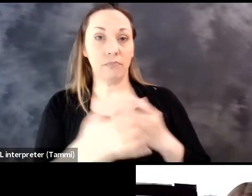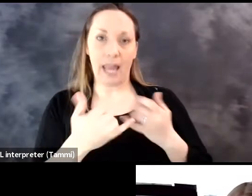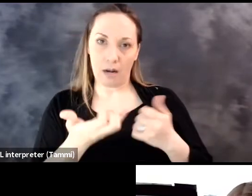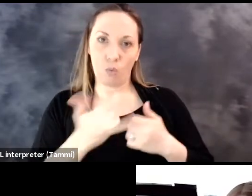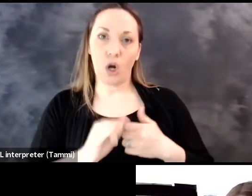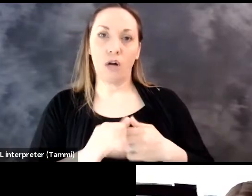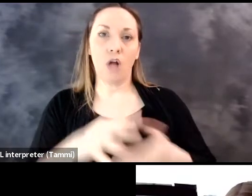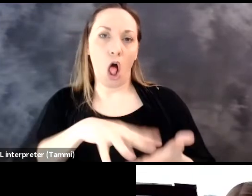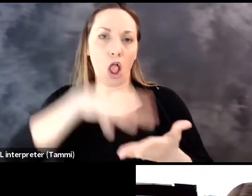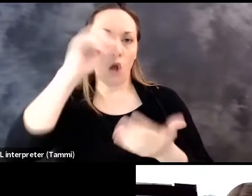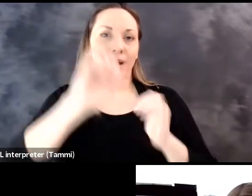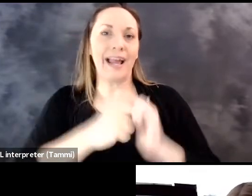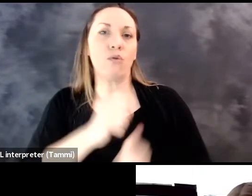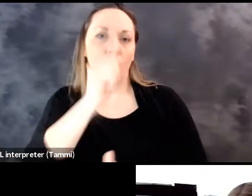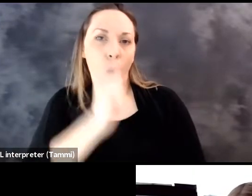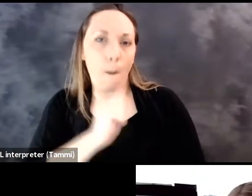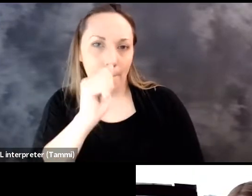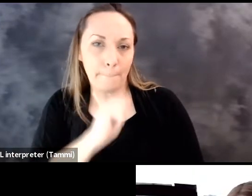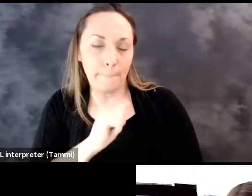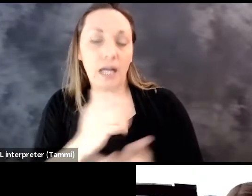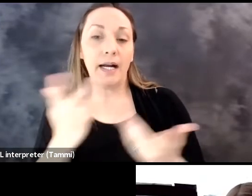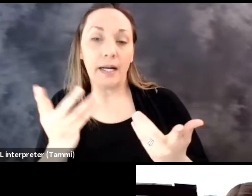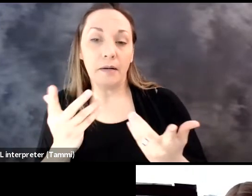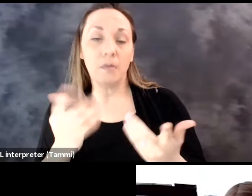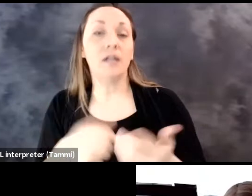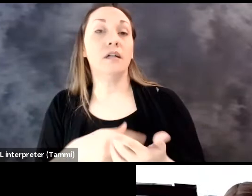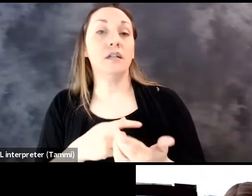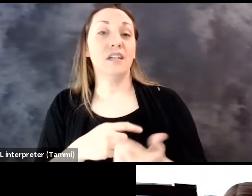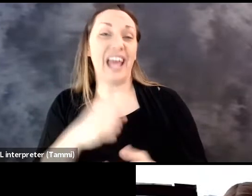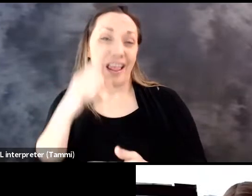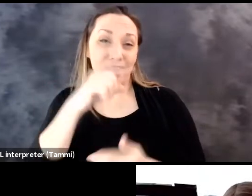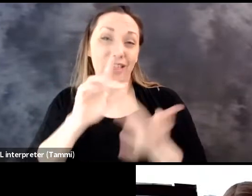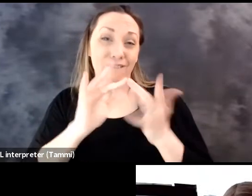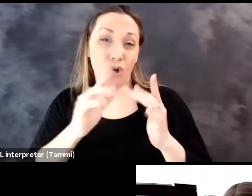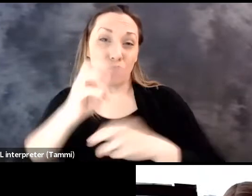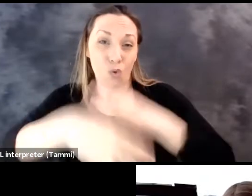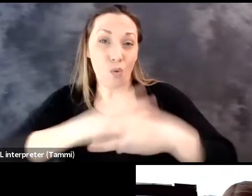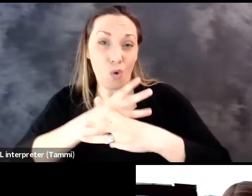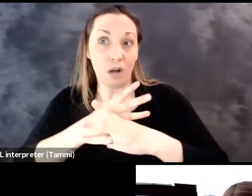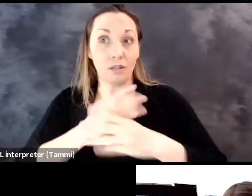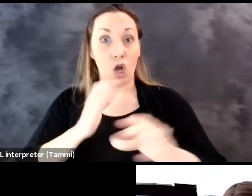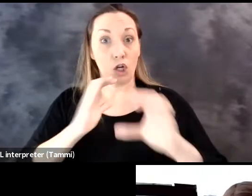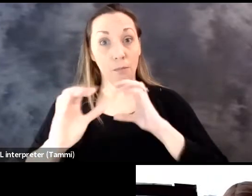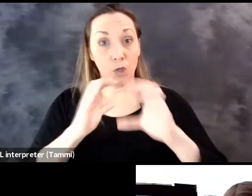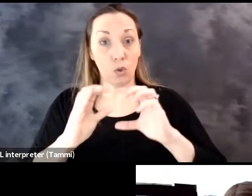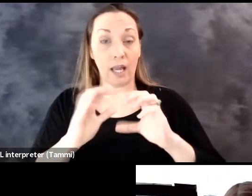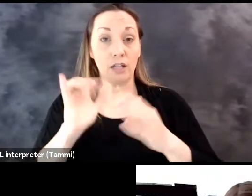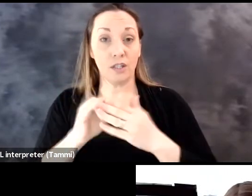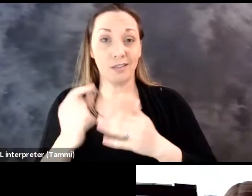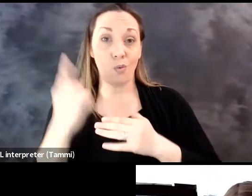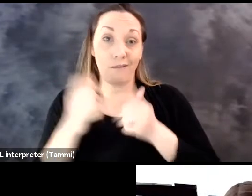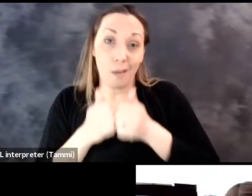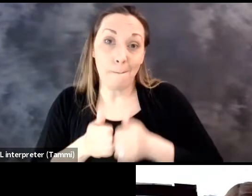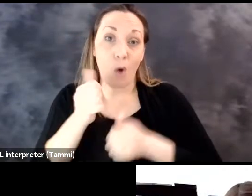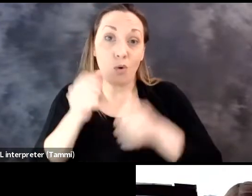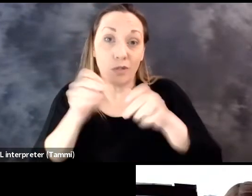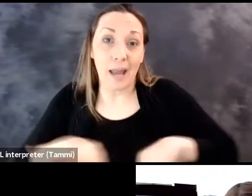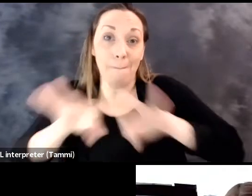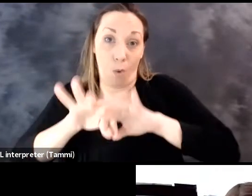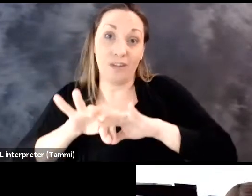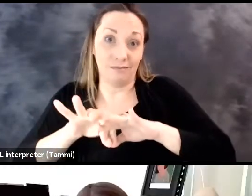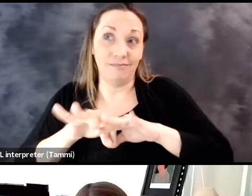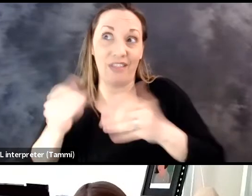along. And then, in the virtual world, communication is one of the most important things,